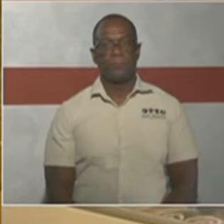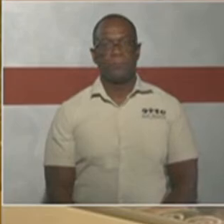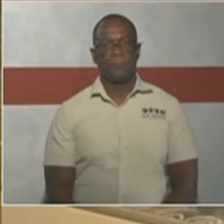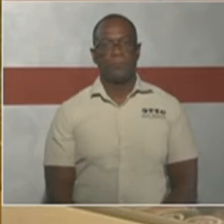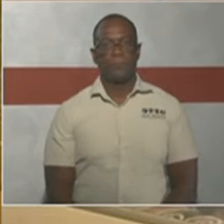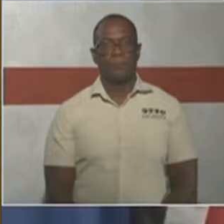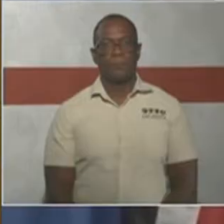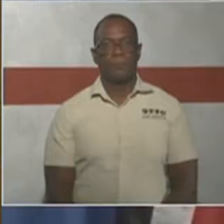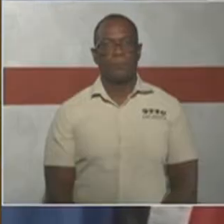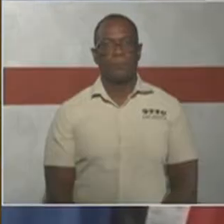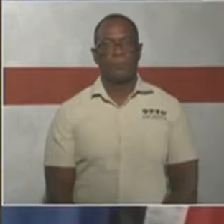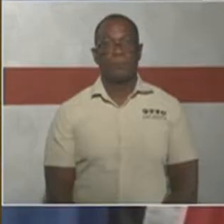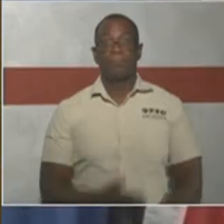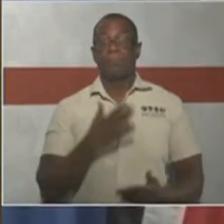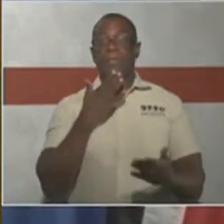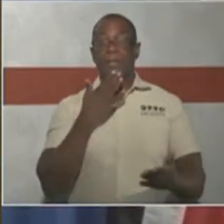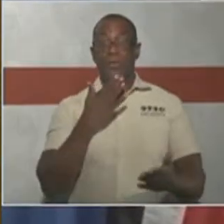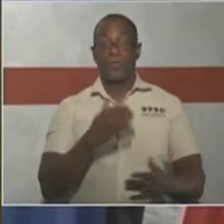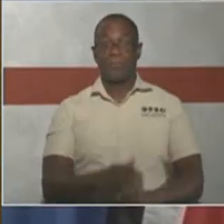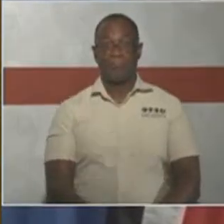Thank you very much.